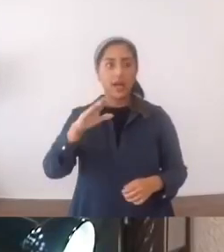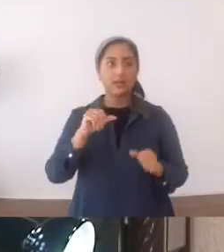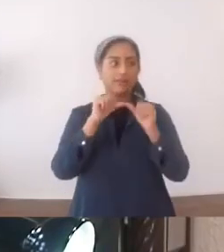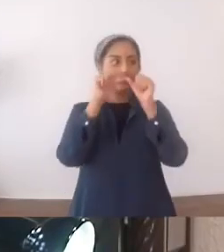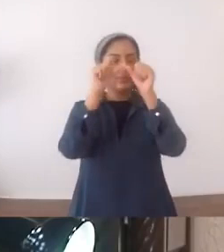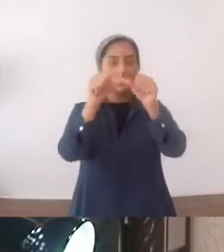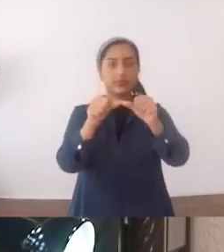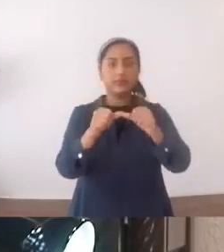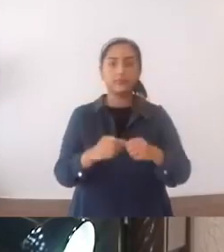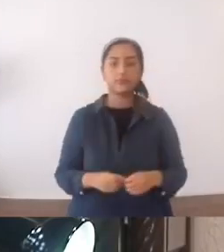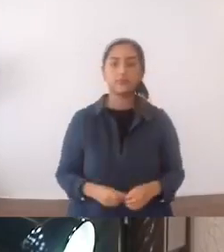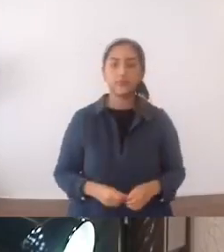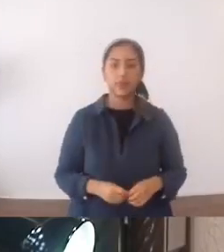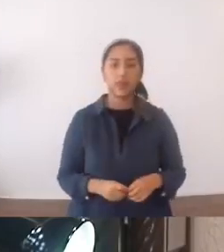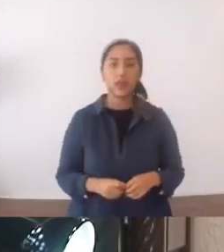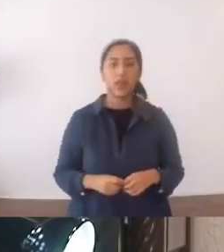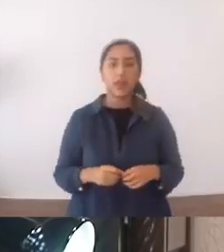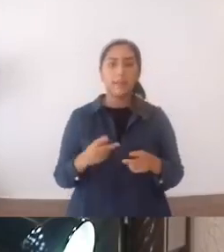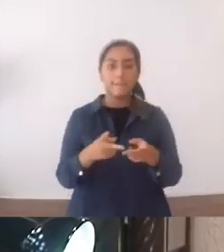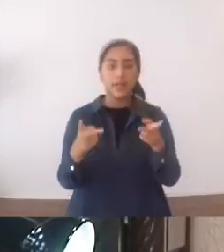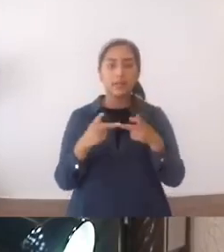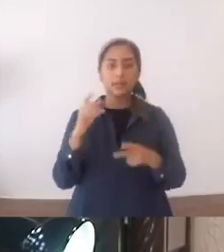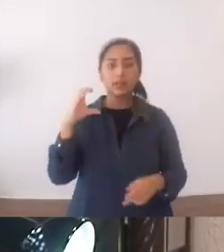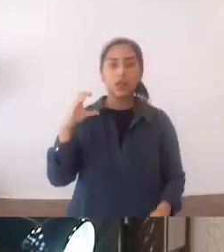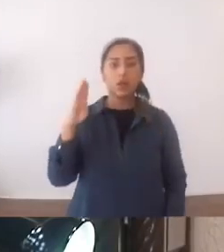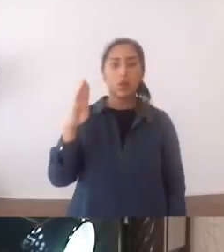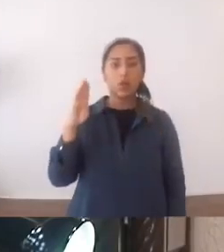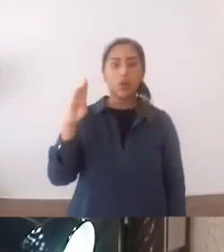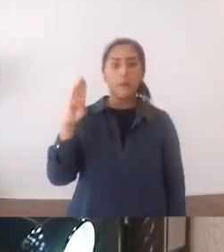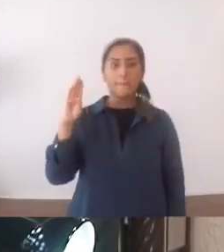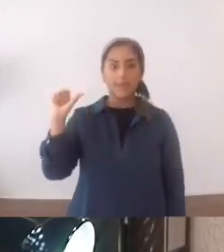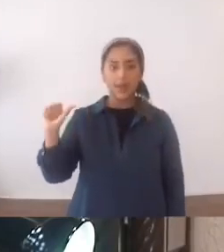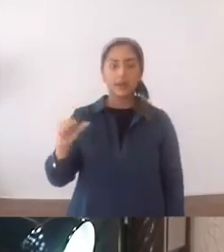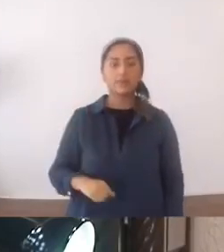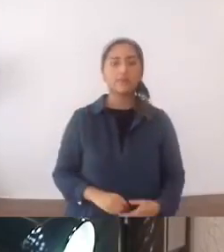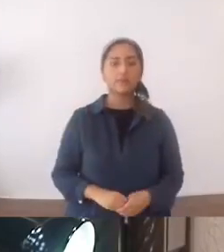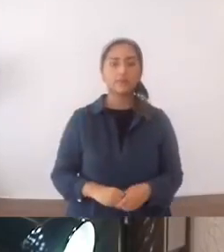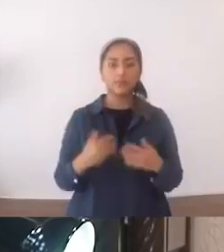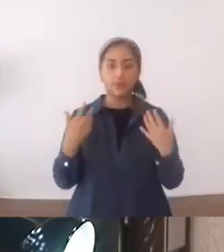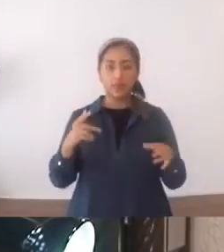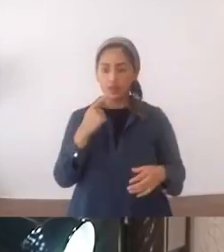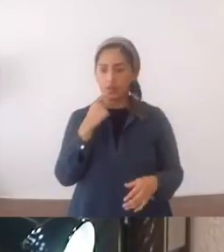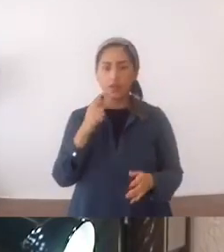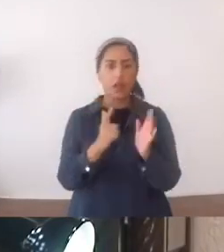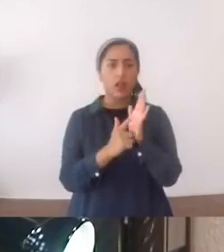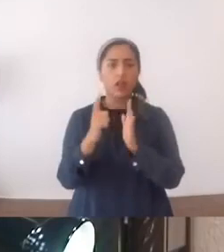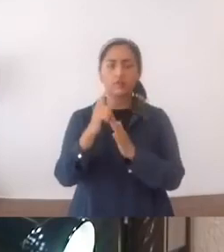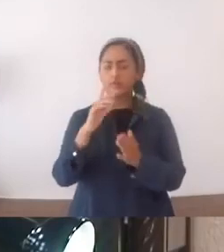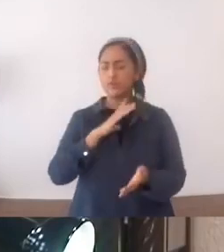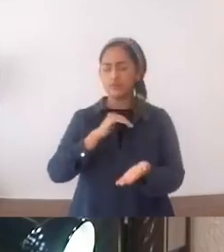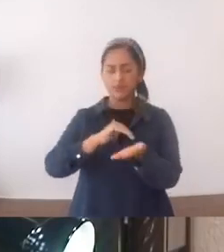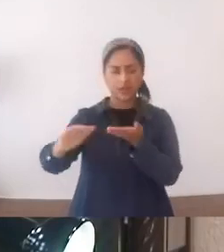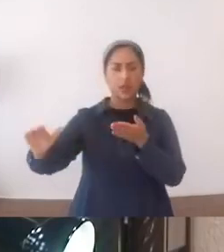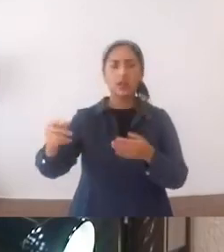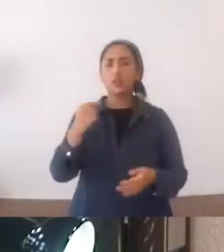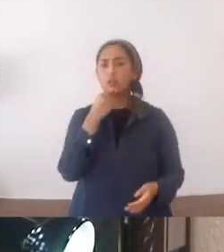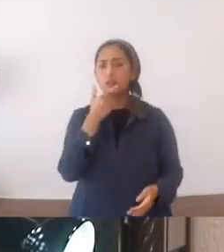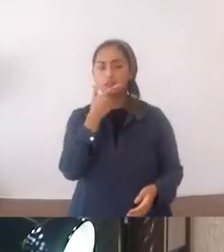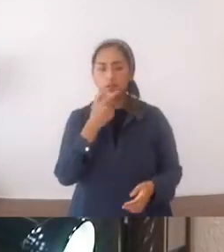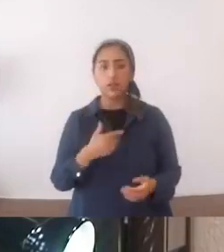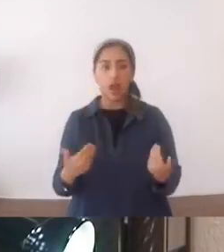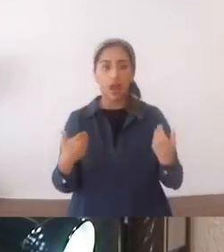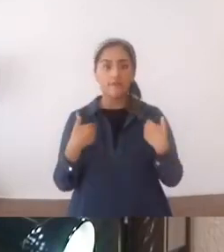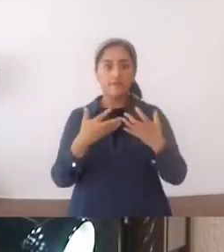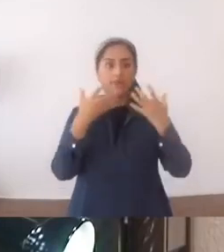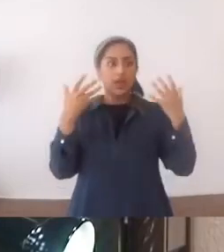of the y la world. maldad sigue. And the evilness is increasing. El país de Cuba In Cuba, acaba de legalizar el matrimonio gay. they just legalized the